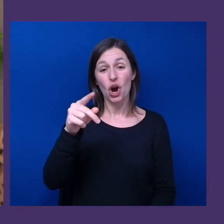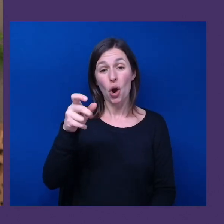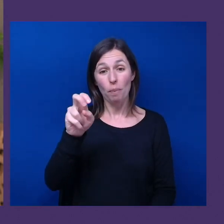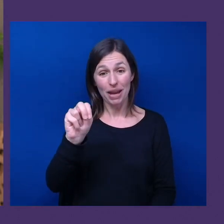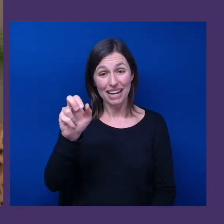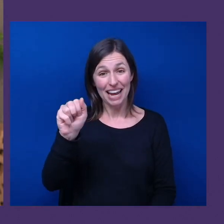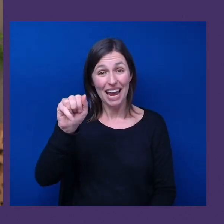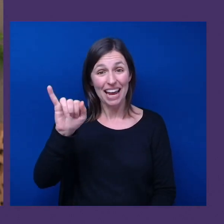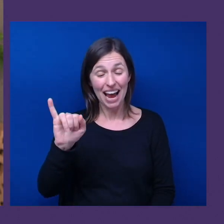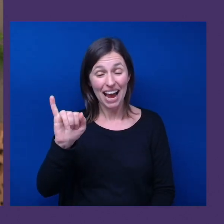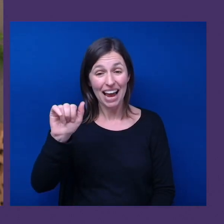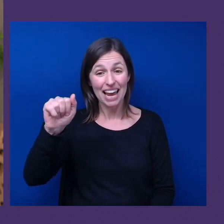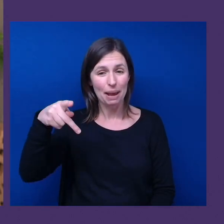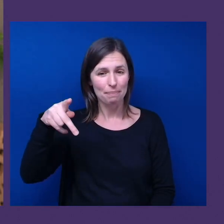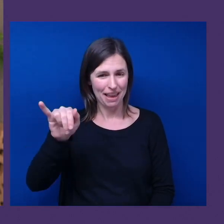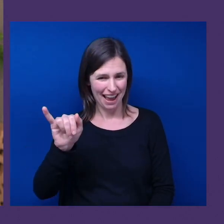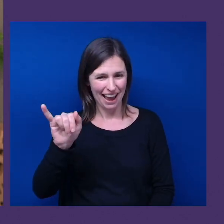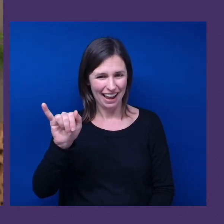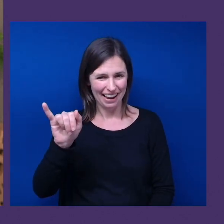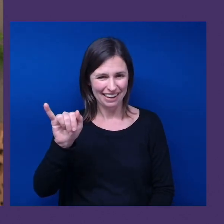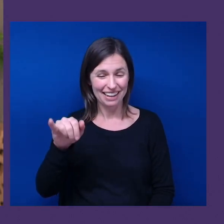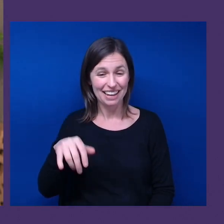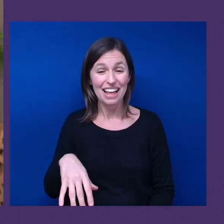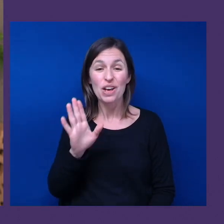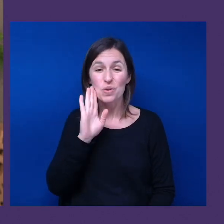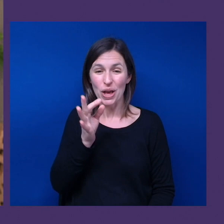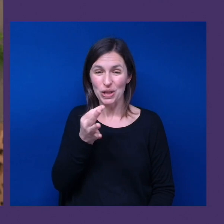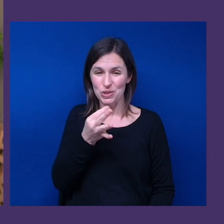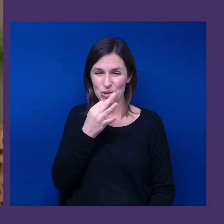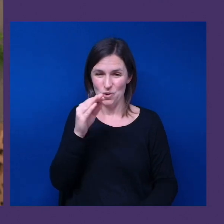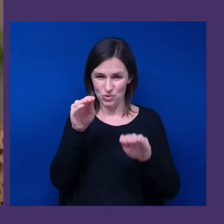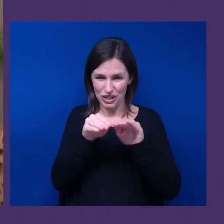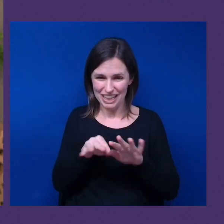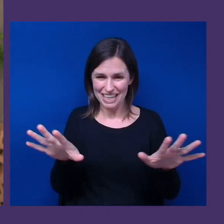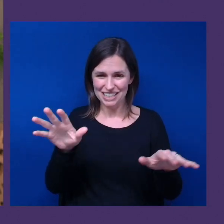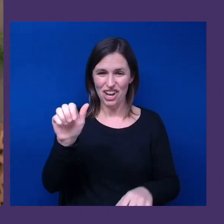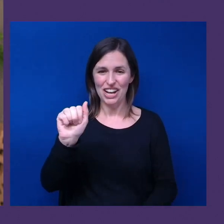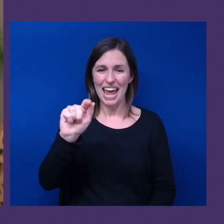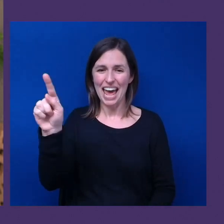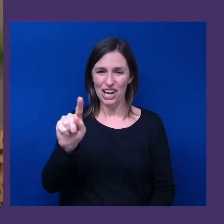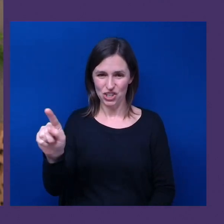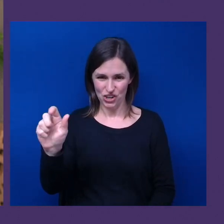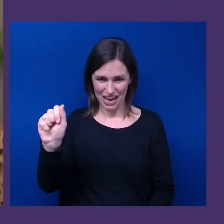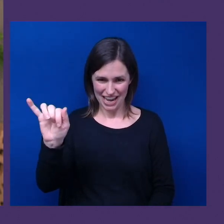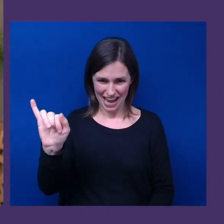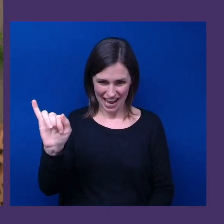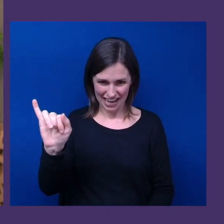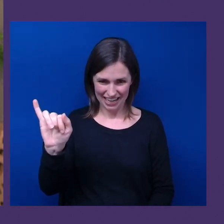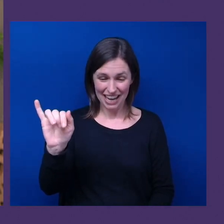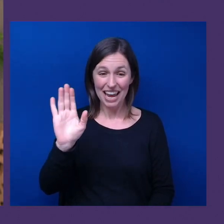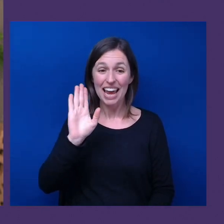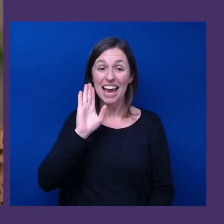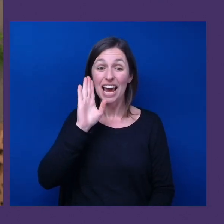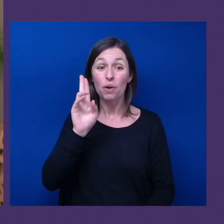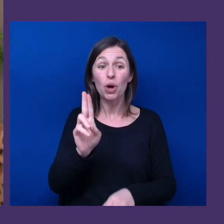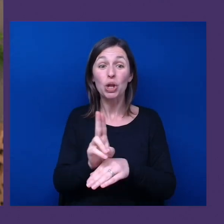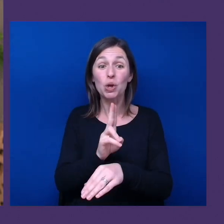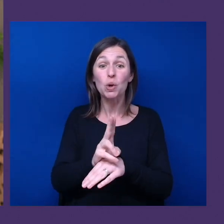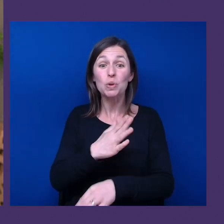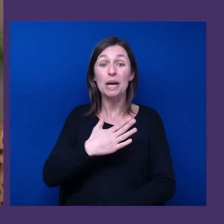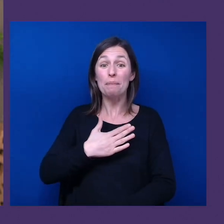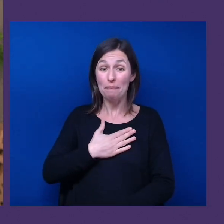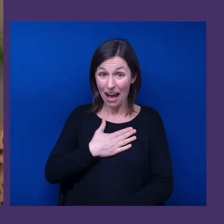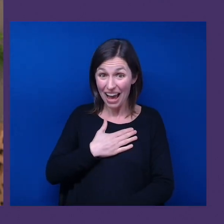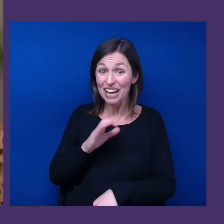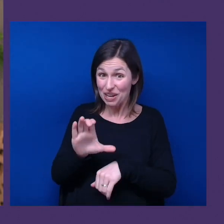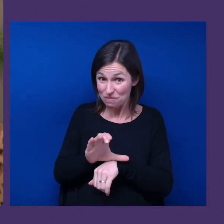agent that we are soon releasing on Azure AI, and it is going to use my computer to do